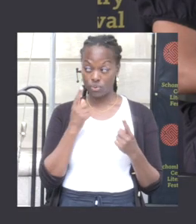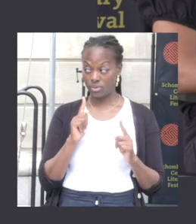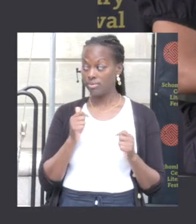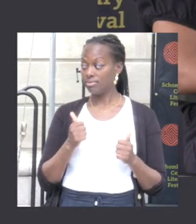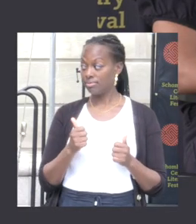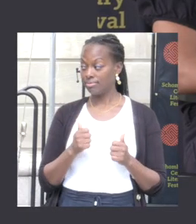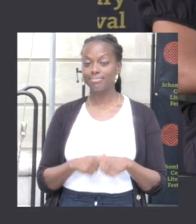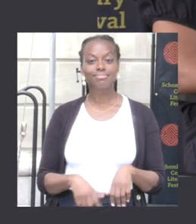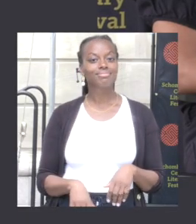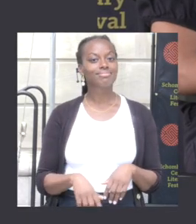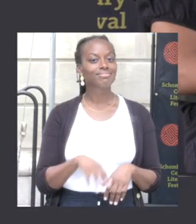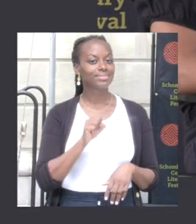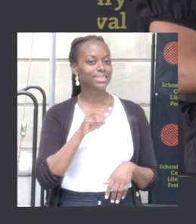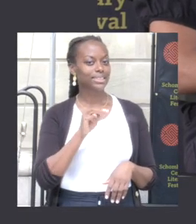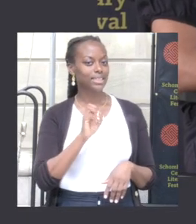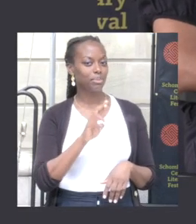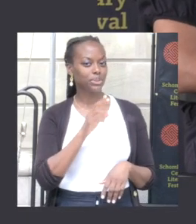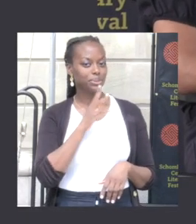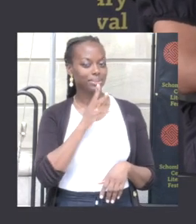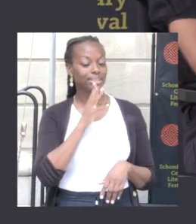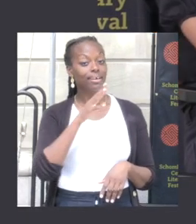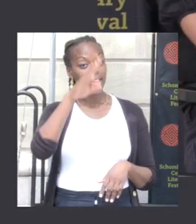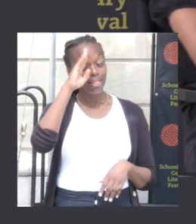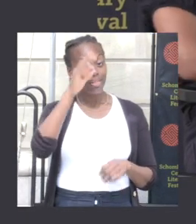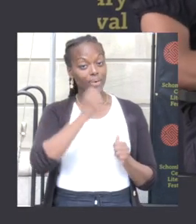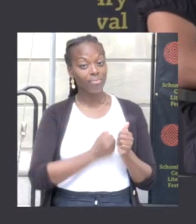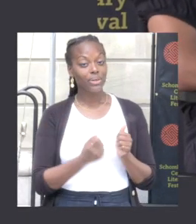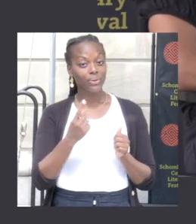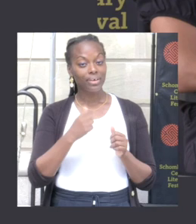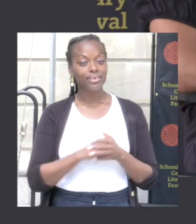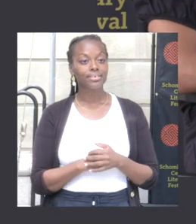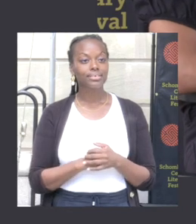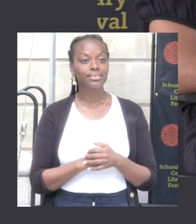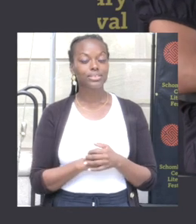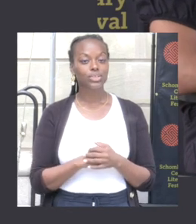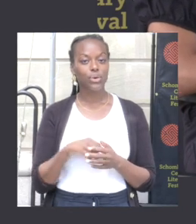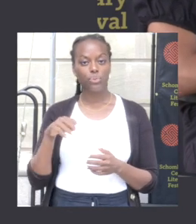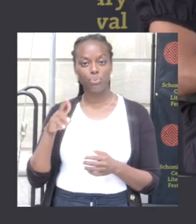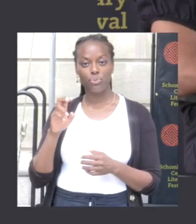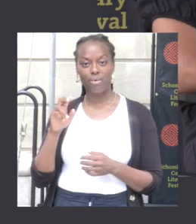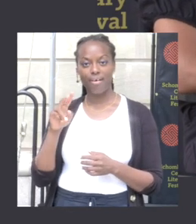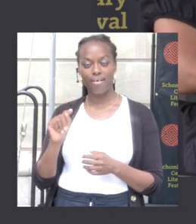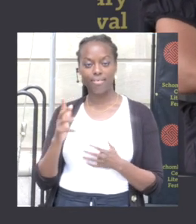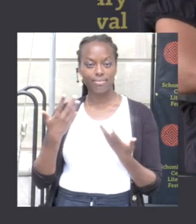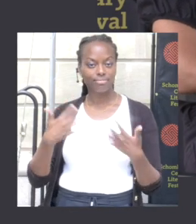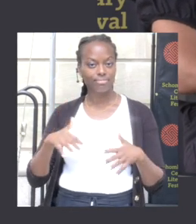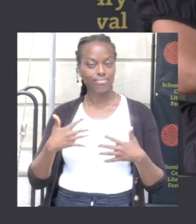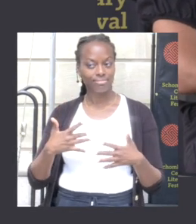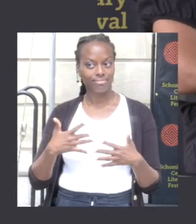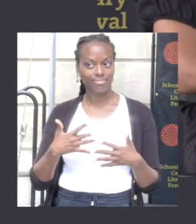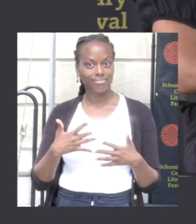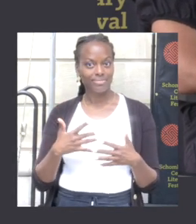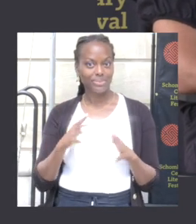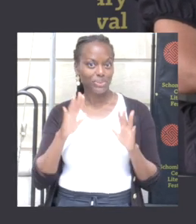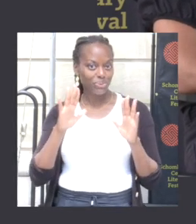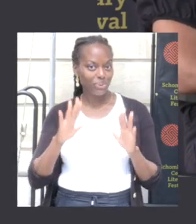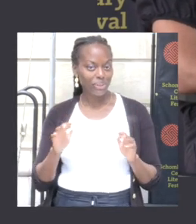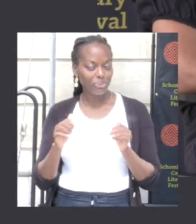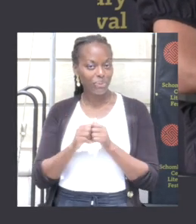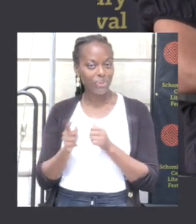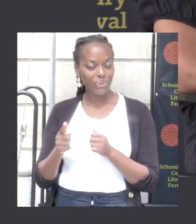Hi, everyone. All right. So, Bryant, it's so good to be here with you today. It's nice to see